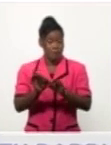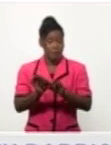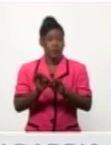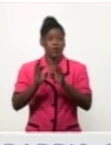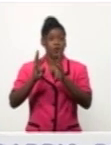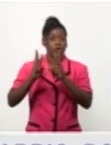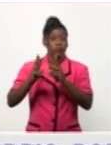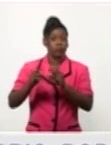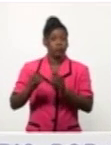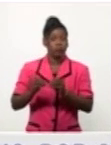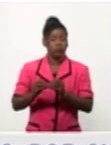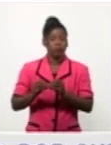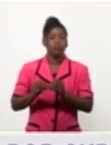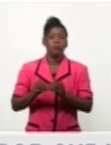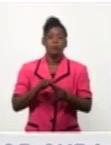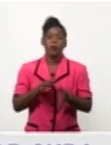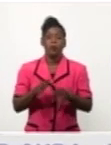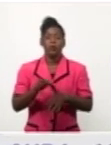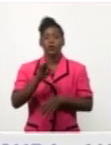1,994 patients of